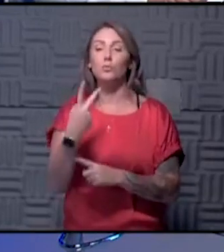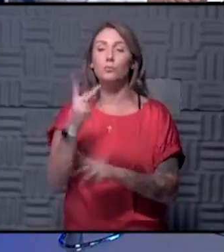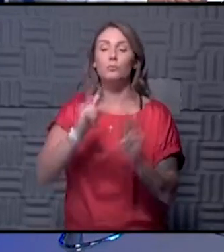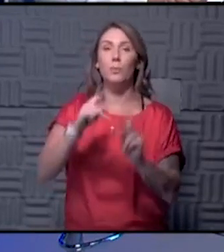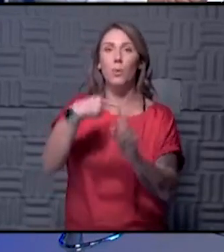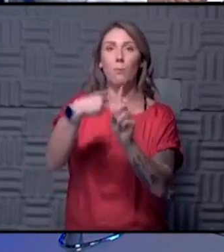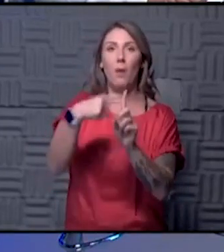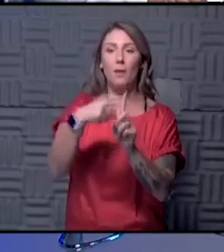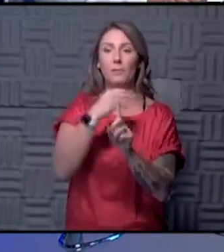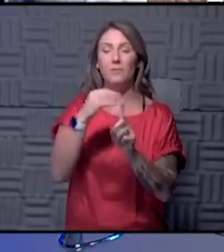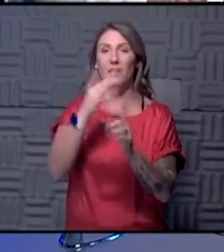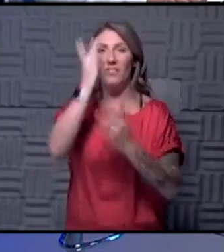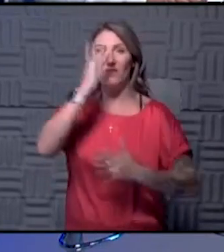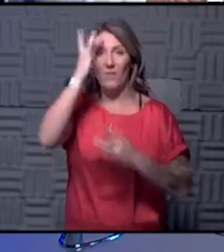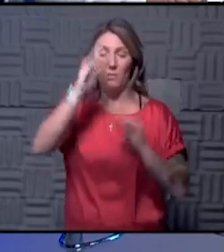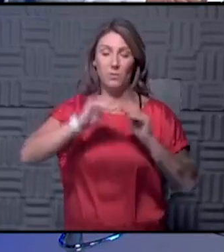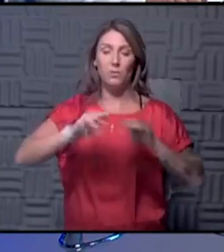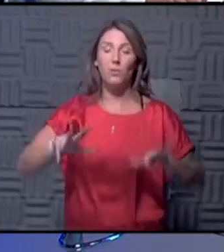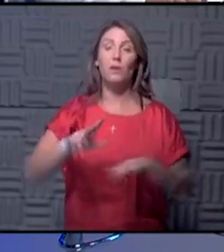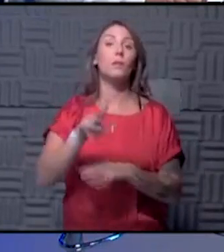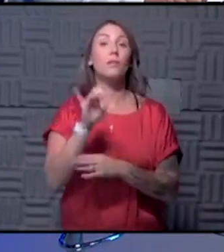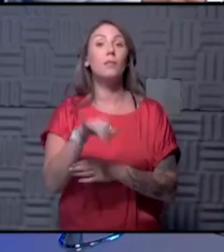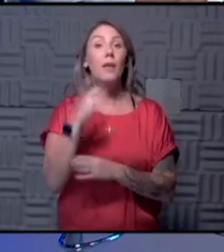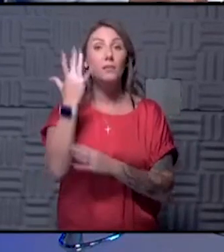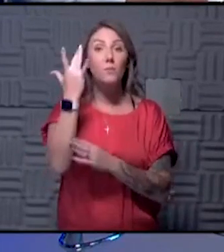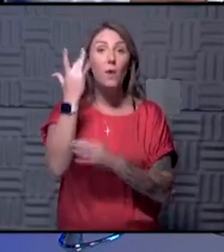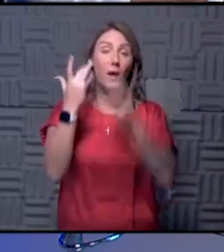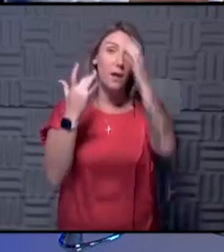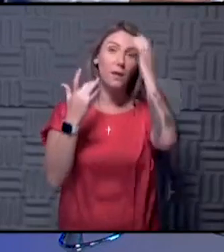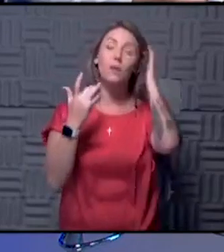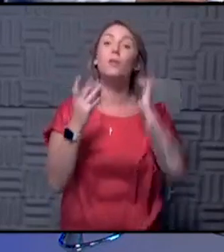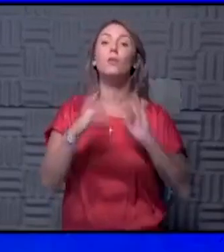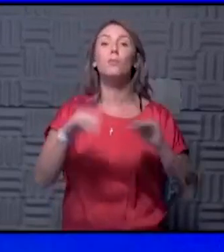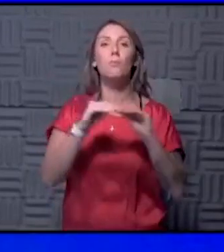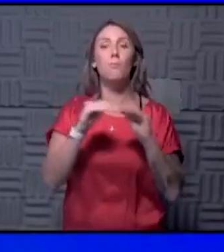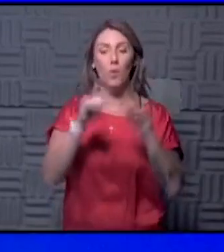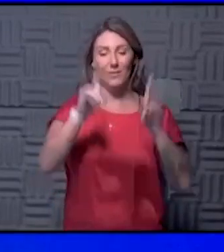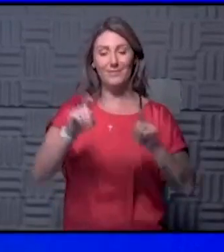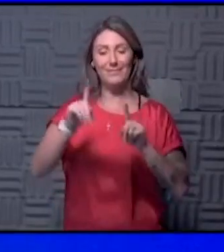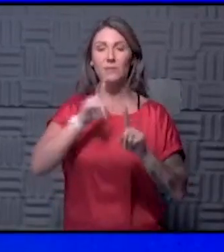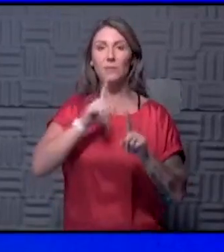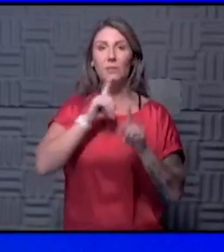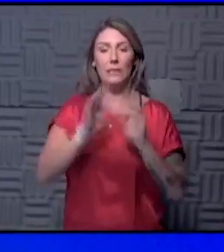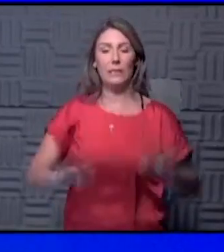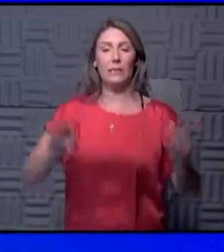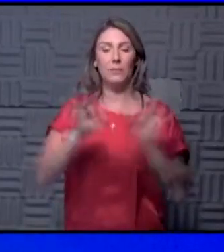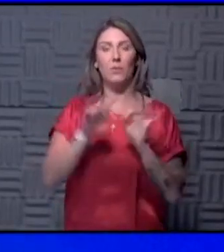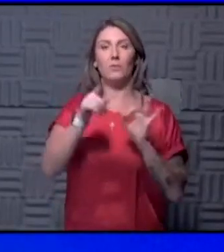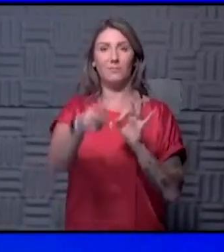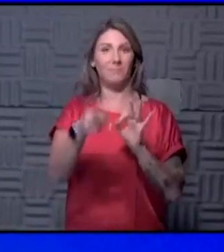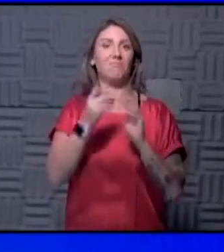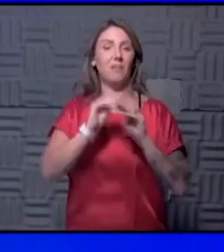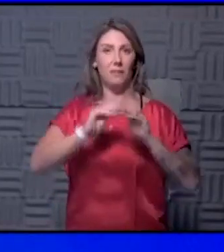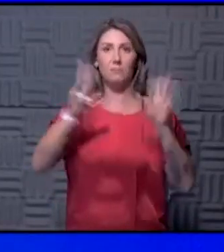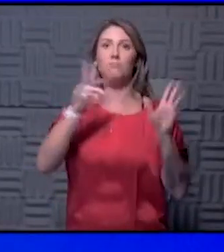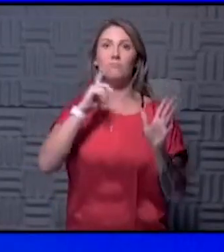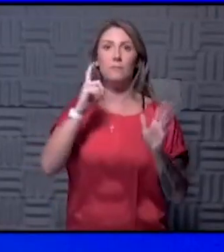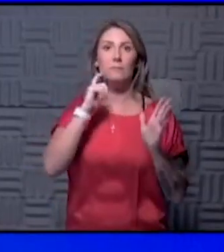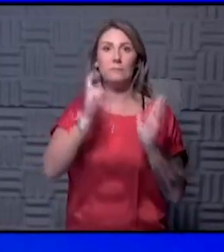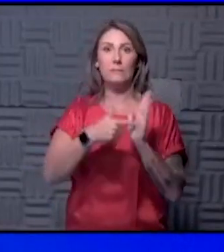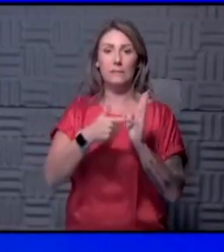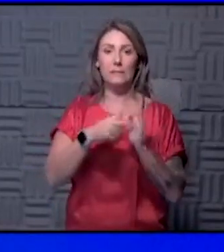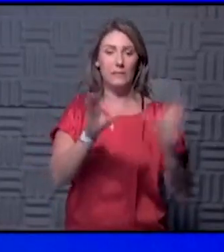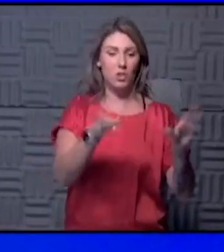the virus continues to spread. Yeah, and that's why more testing is so much more important. He did make that very good distinction